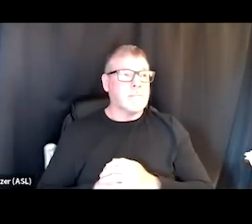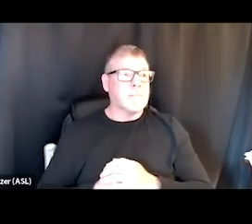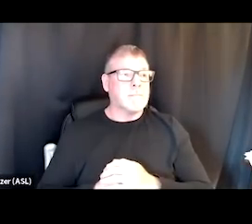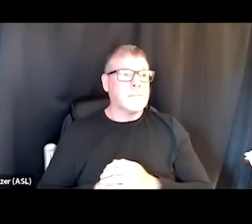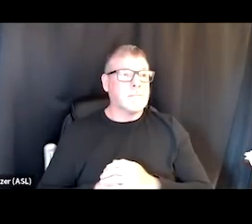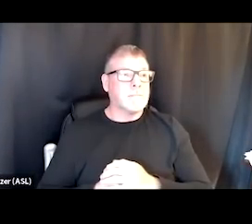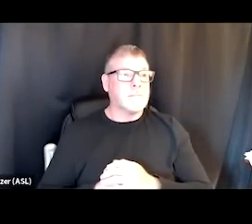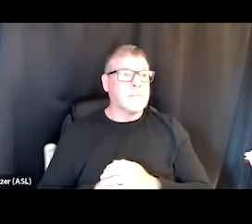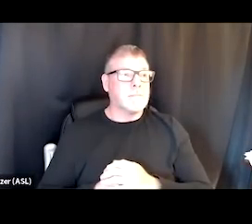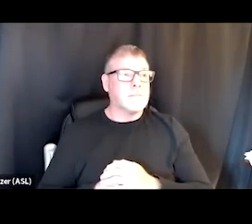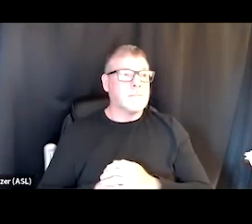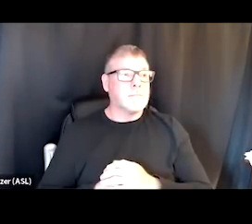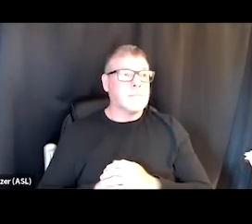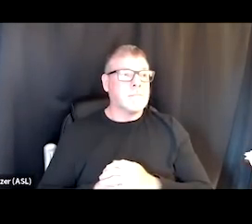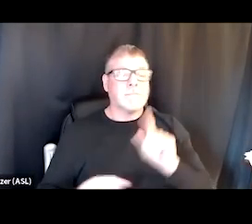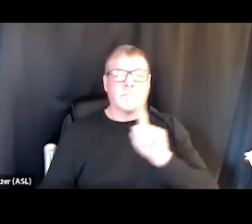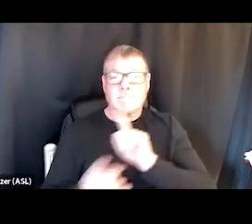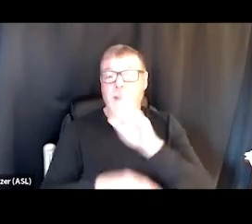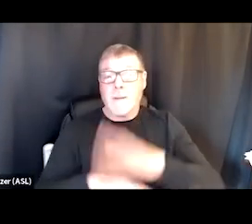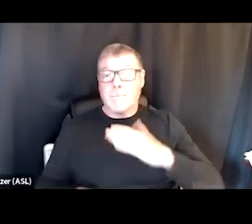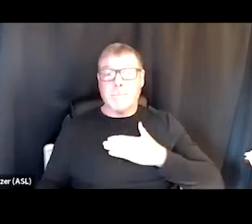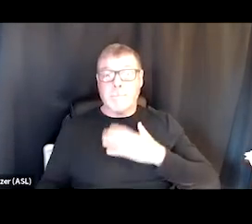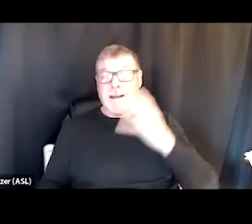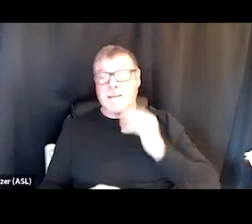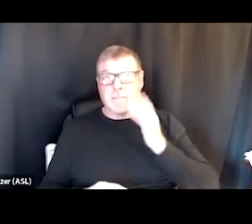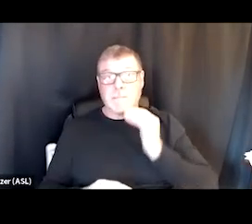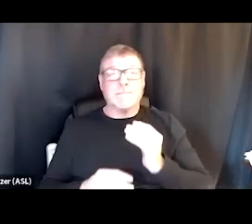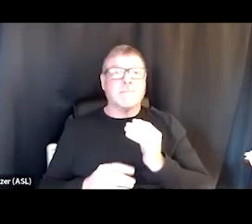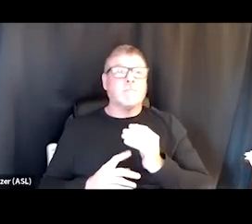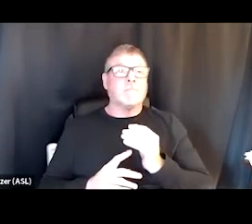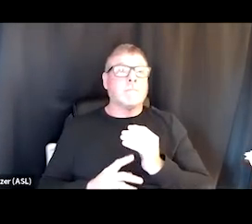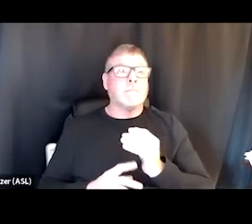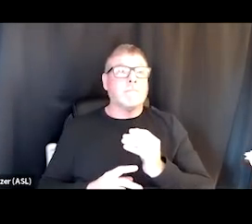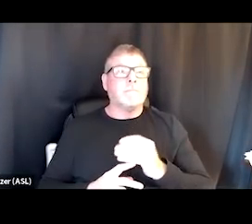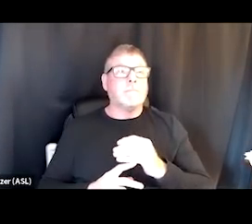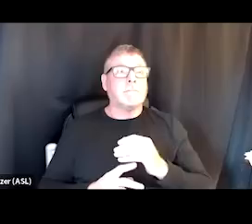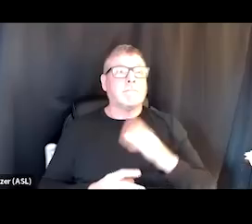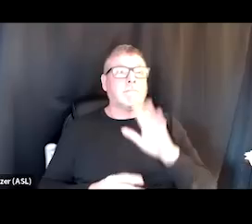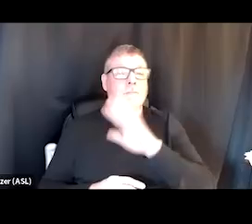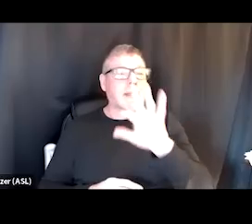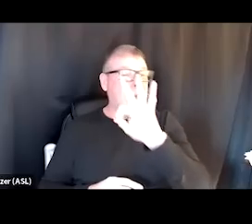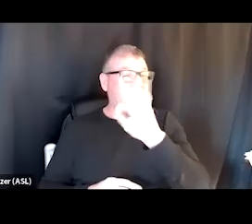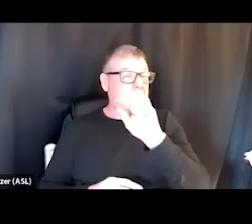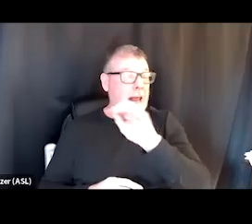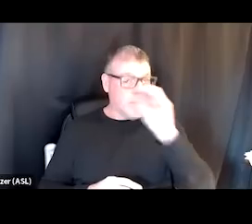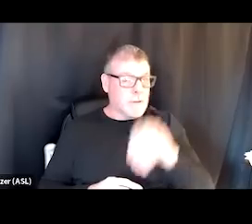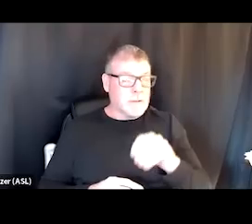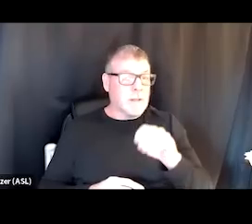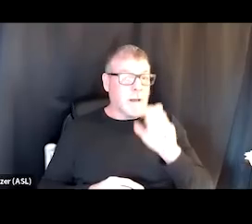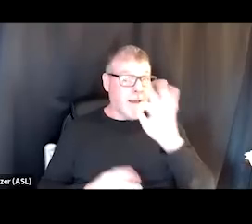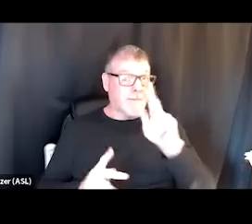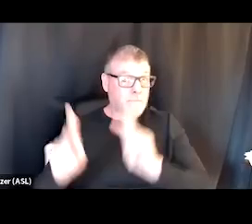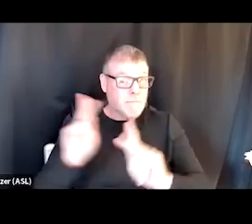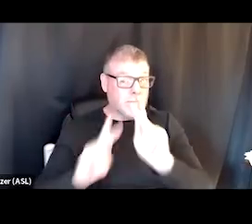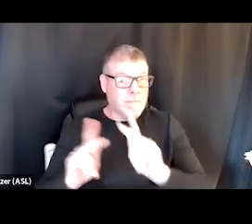I'll say from my experience in this entire company's experience, about a good over 90% of them, of our